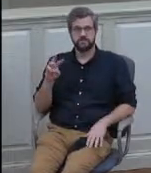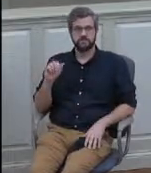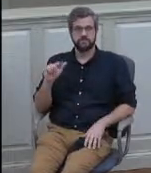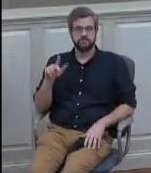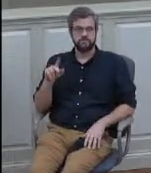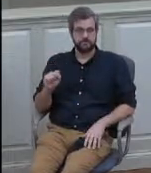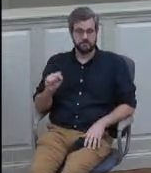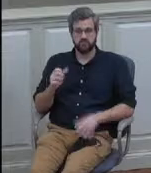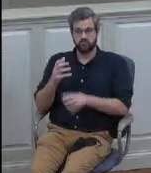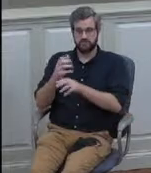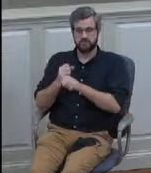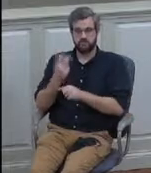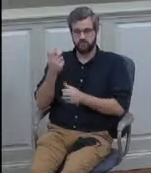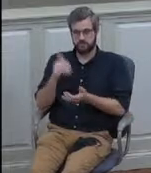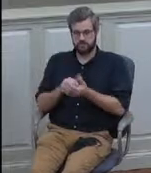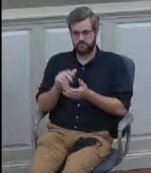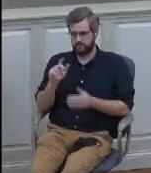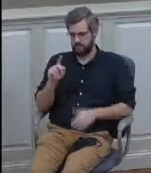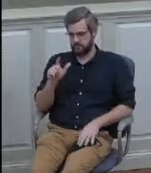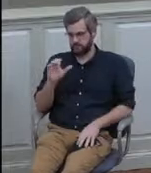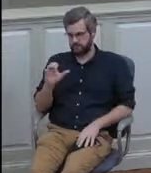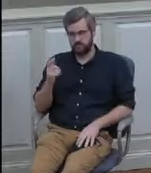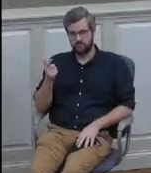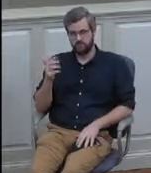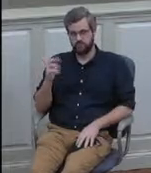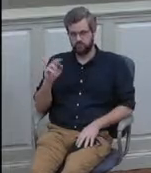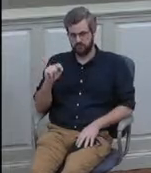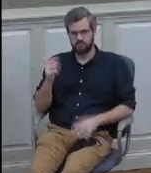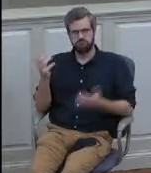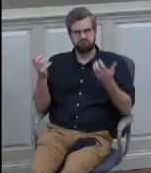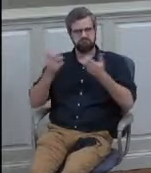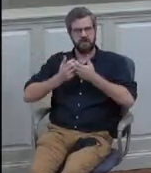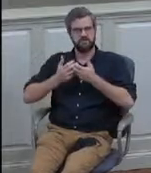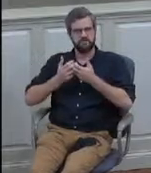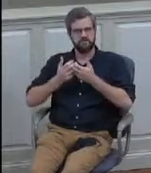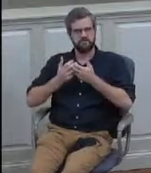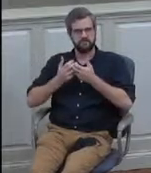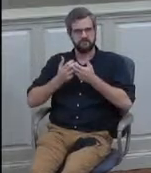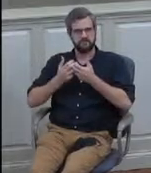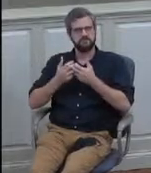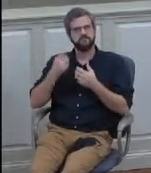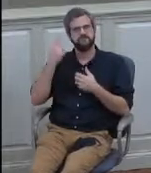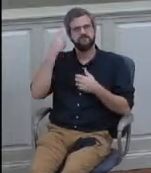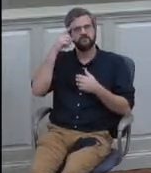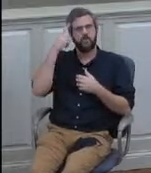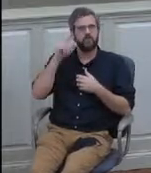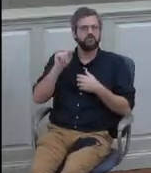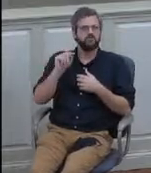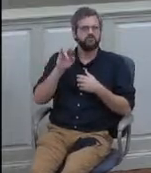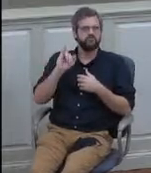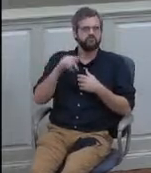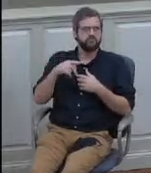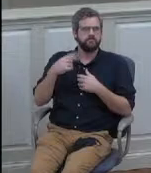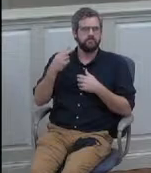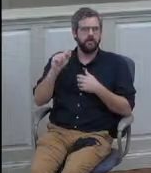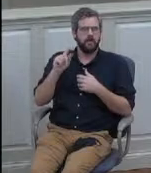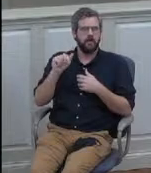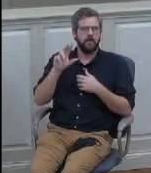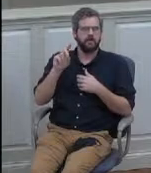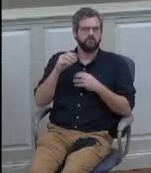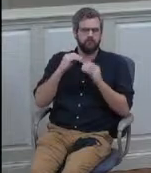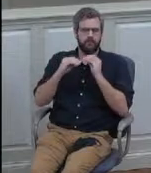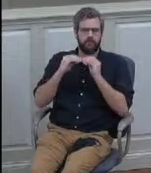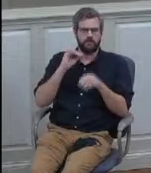we received a $3,000 KLC grant. It's a matching grant to do more of the trip hazard repairs that have been done in previous